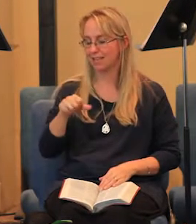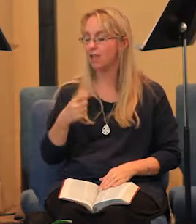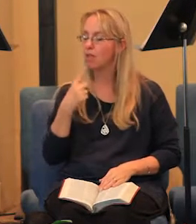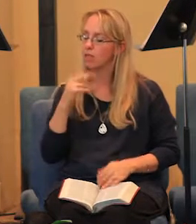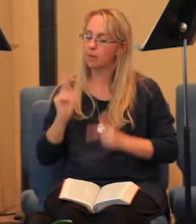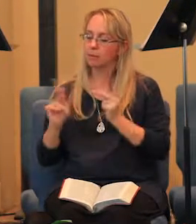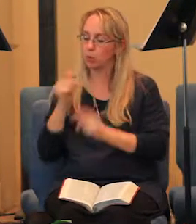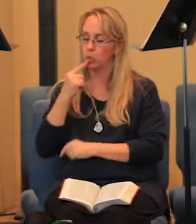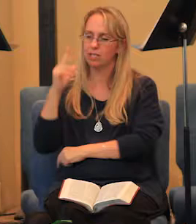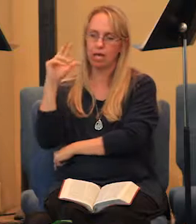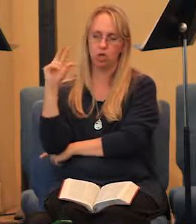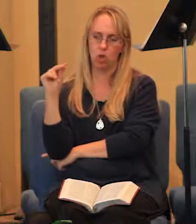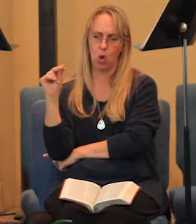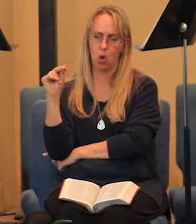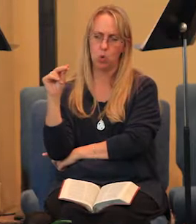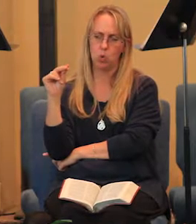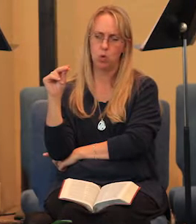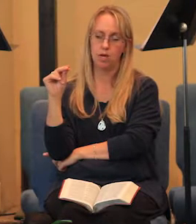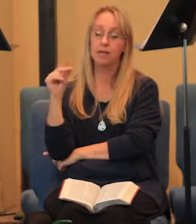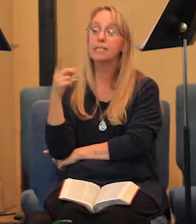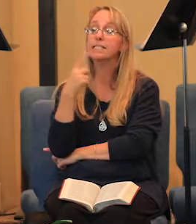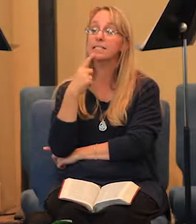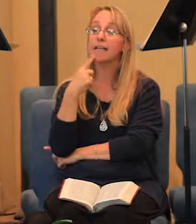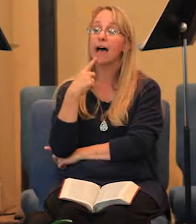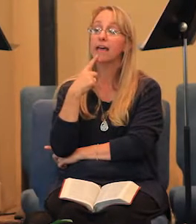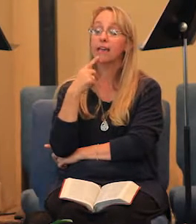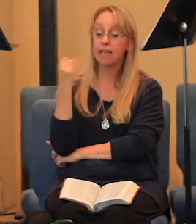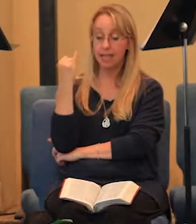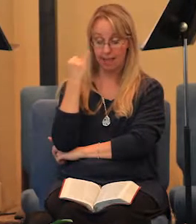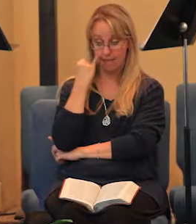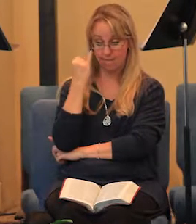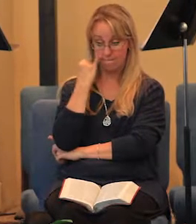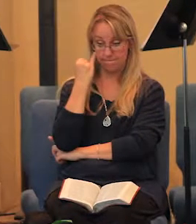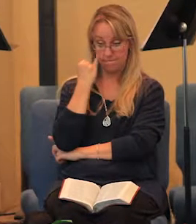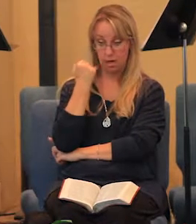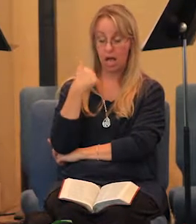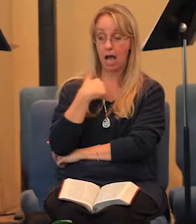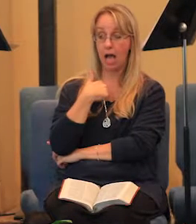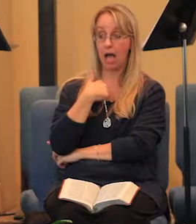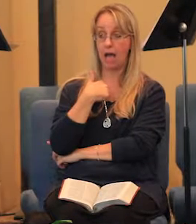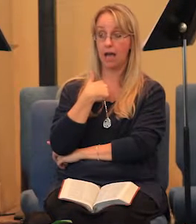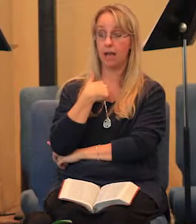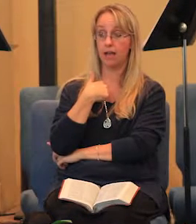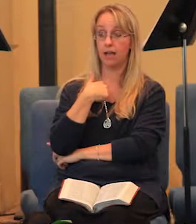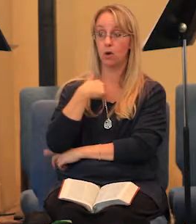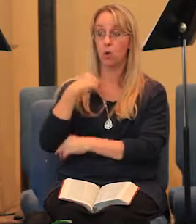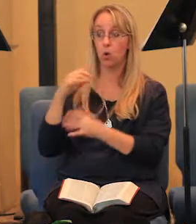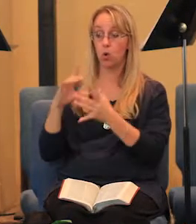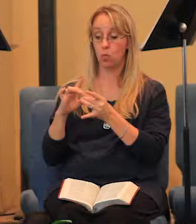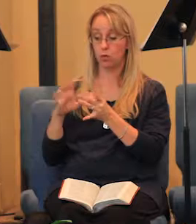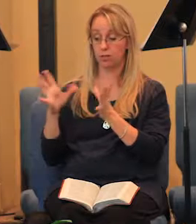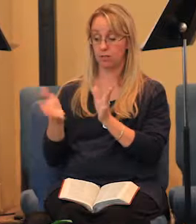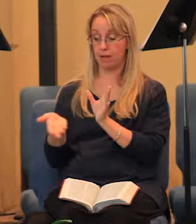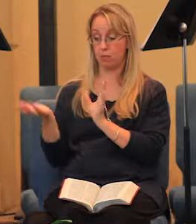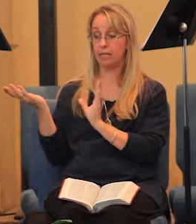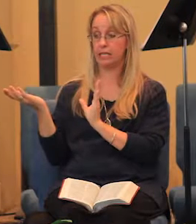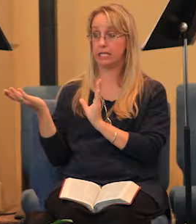said this: if I were to be released, I couldn't live with